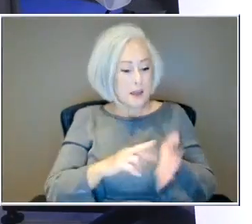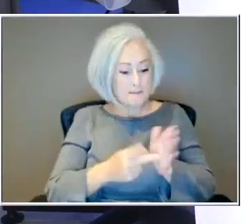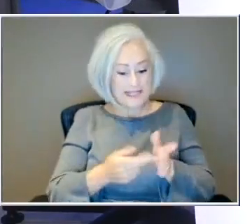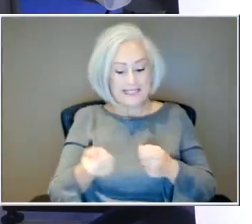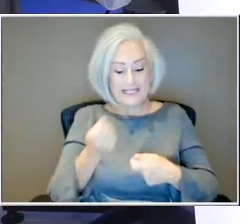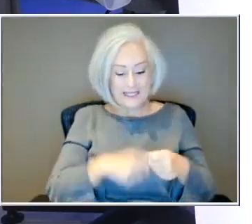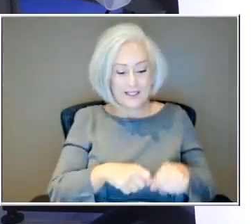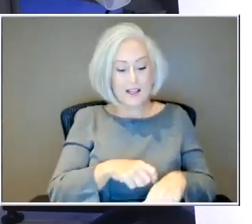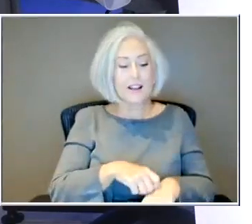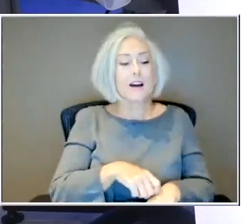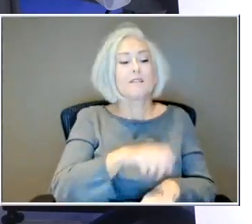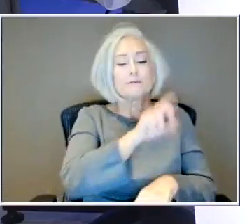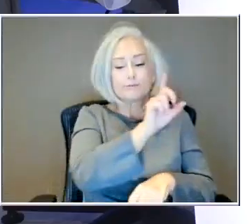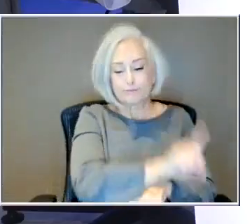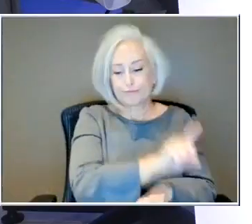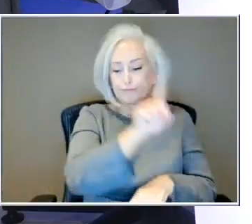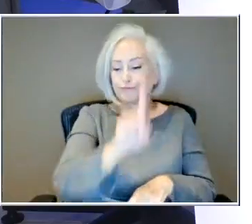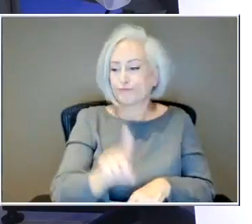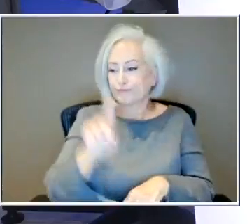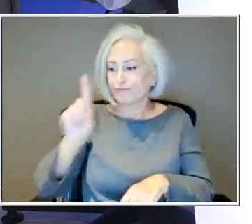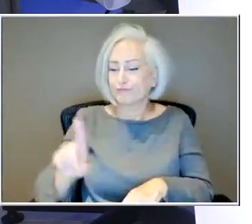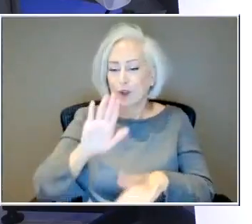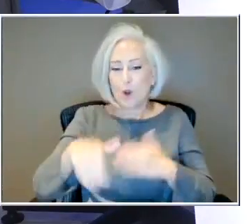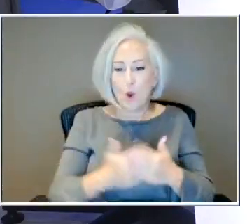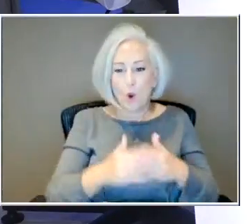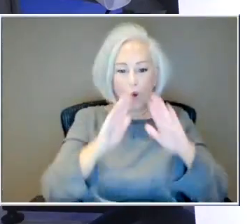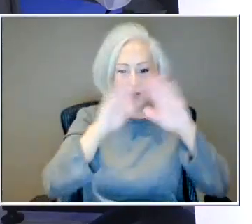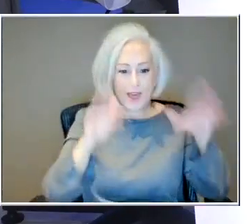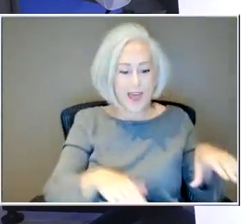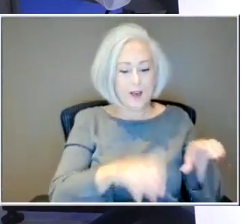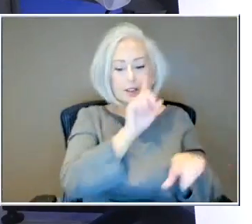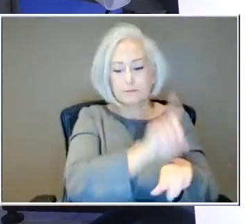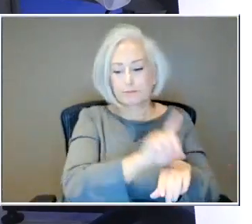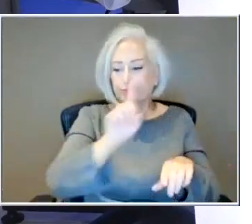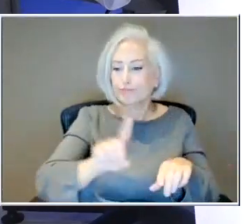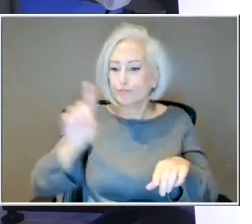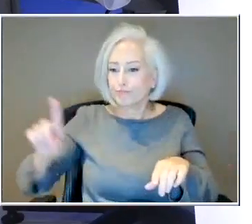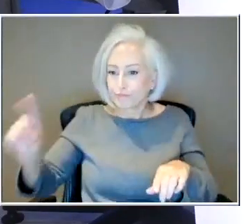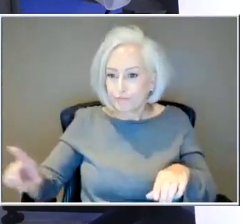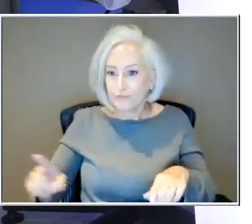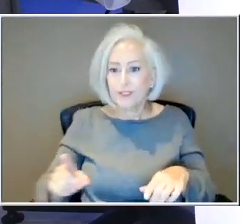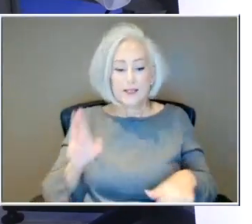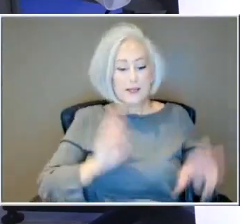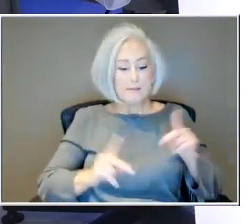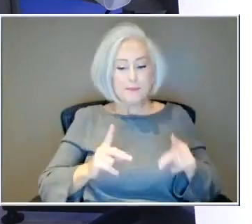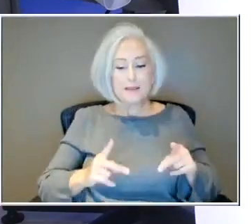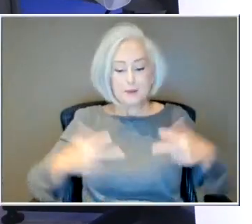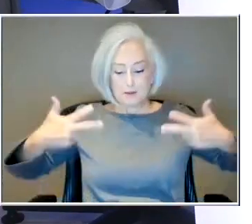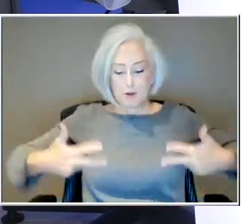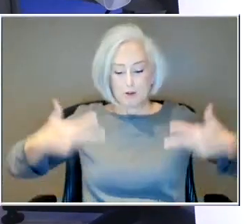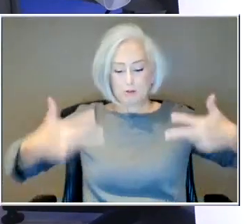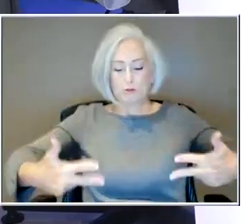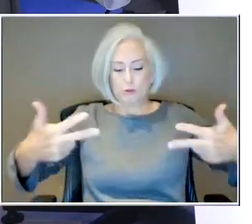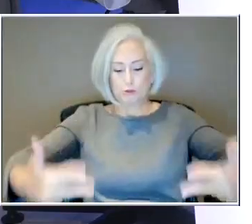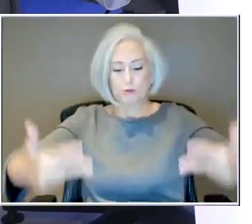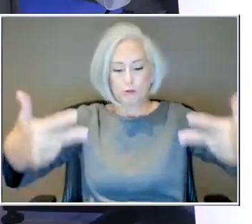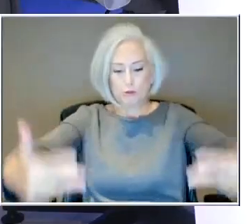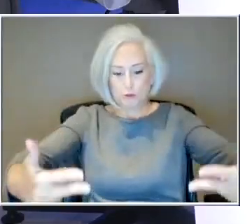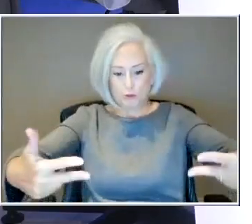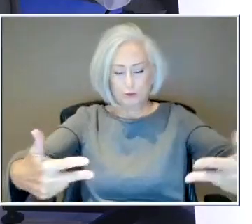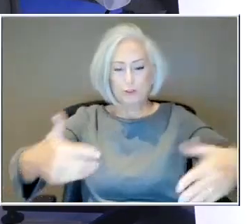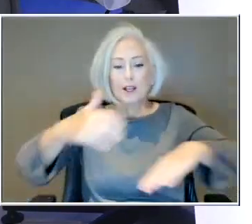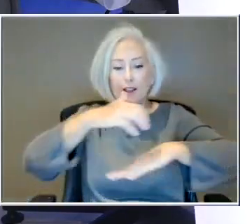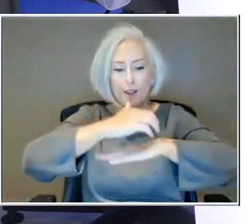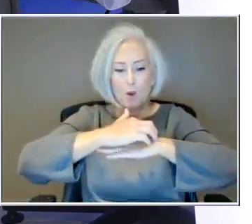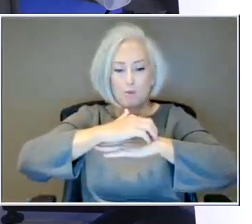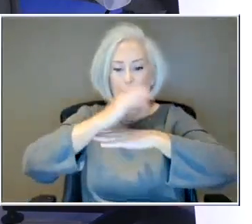your church or work or school, parents decorate their trunks and line them up, and then kids get to just be